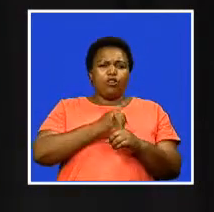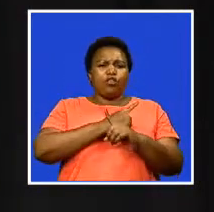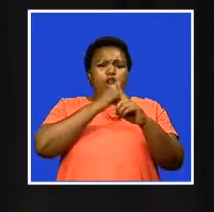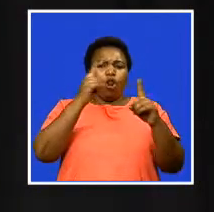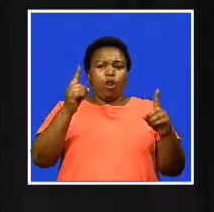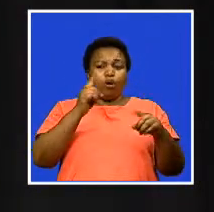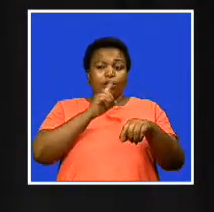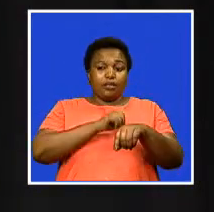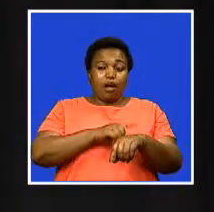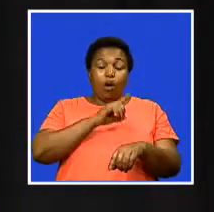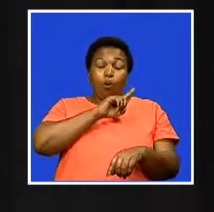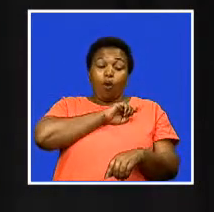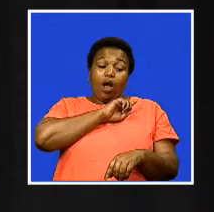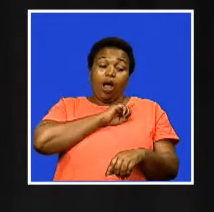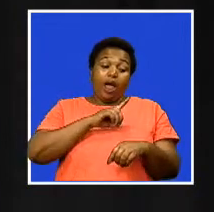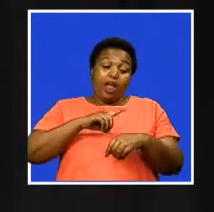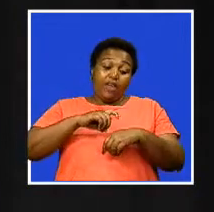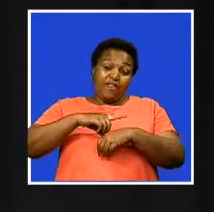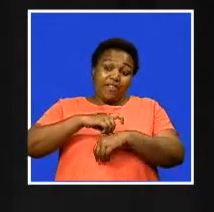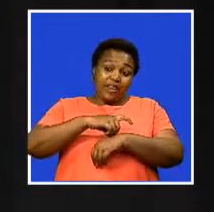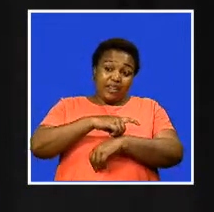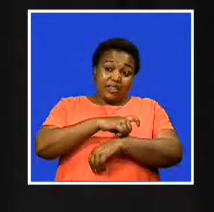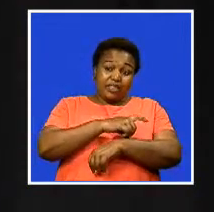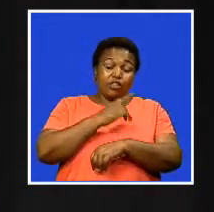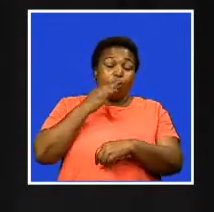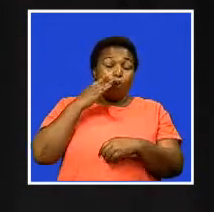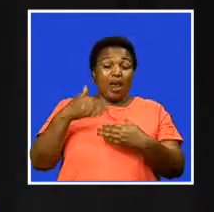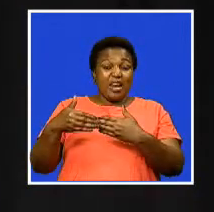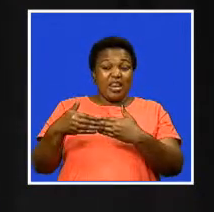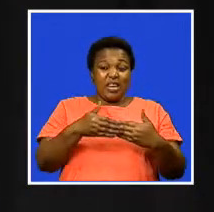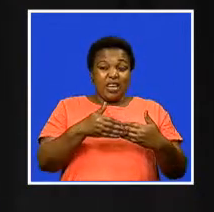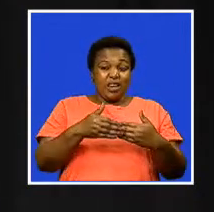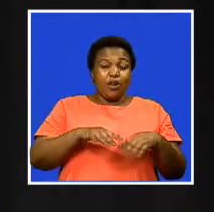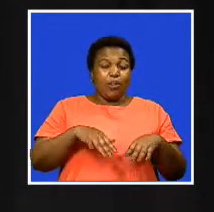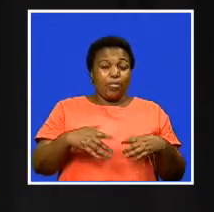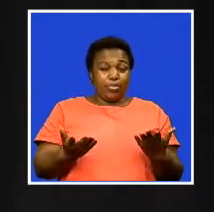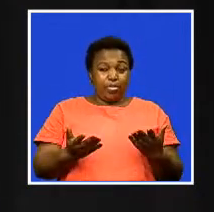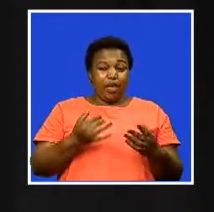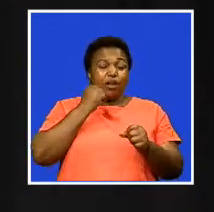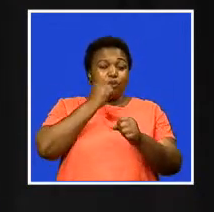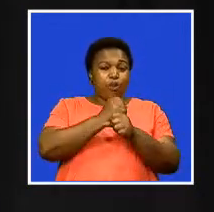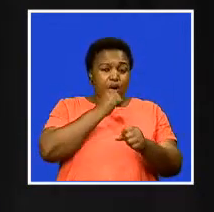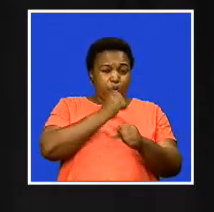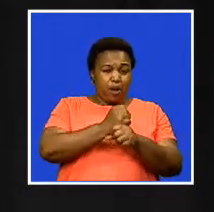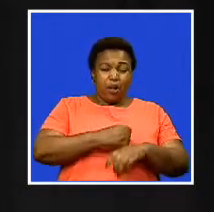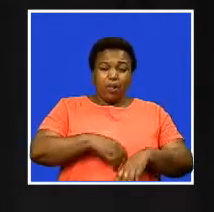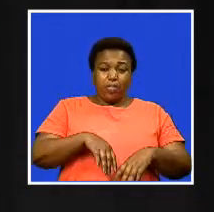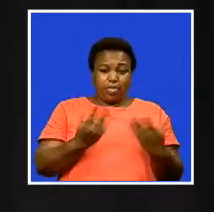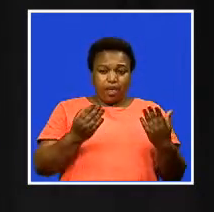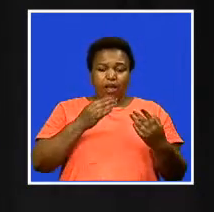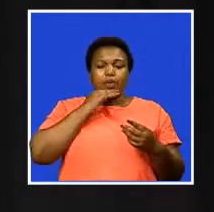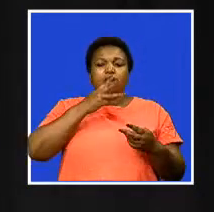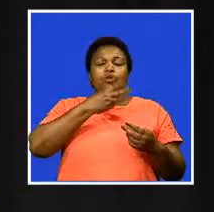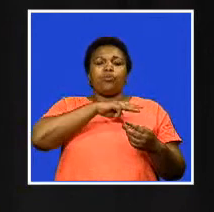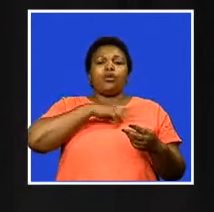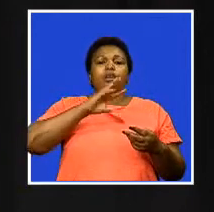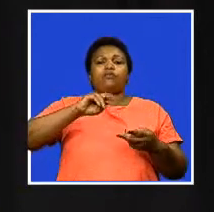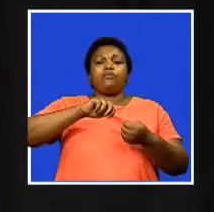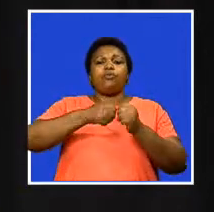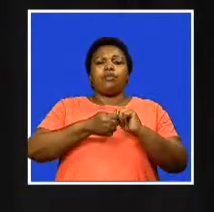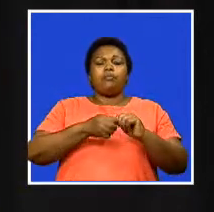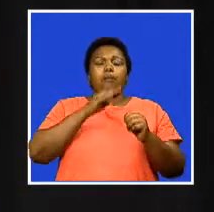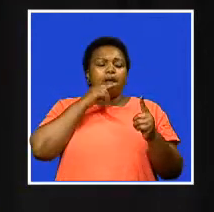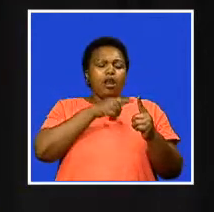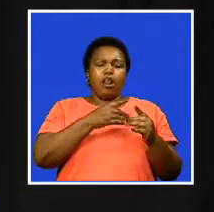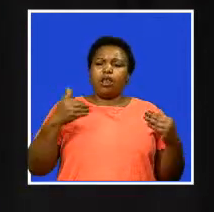viruses nasingawanaki singakhoni ku sikumele tulu siwasebende. Siba netinkinga lena ke yavele yasiphica kusukela